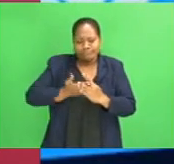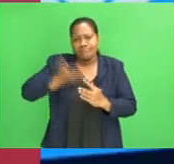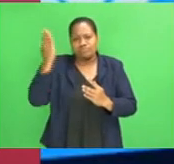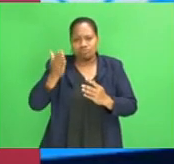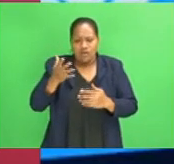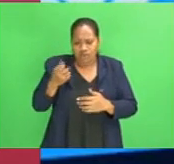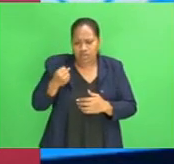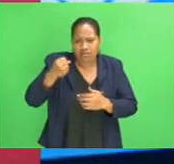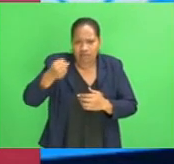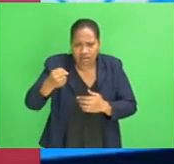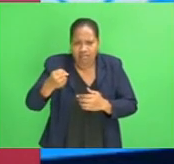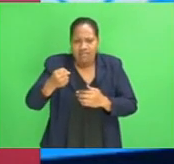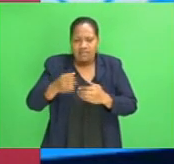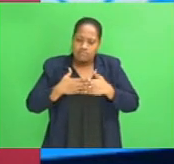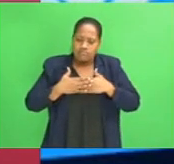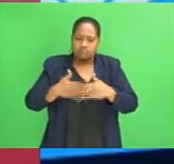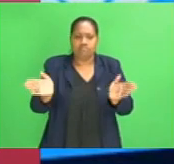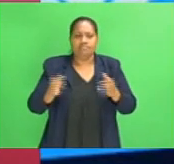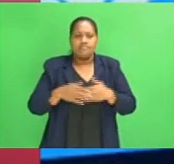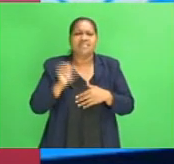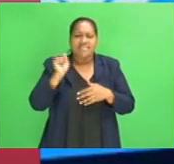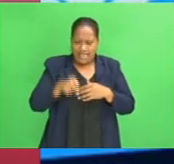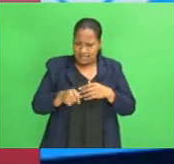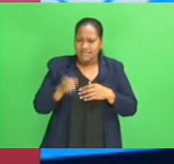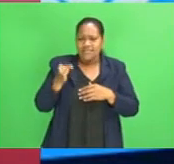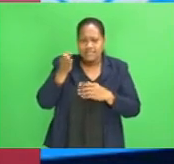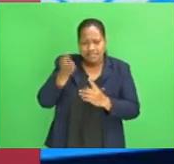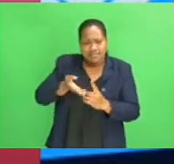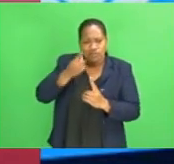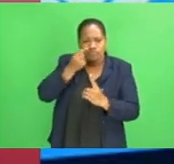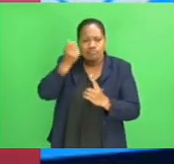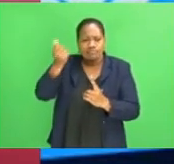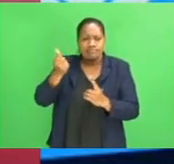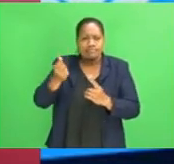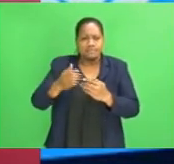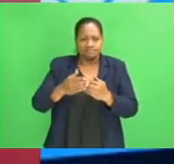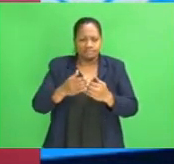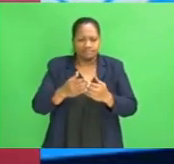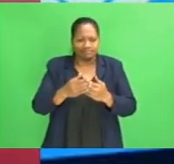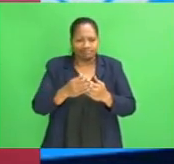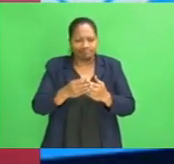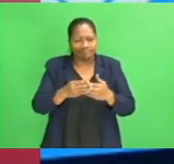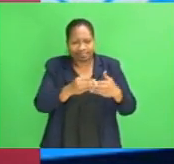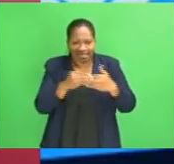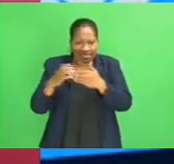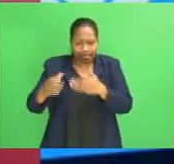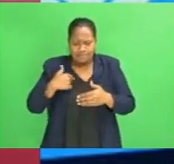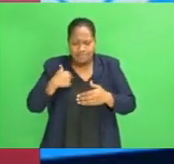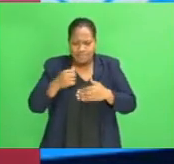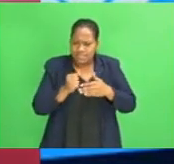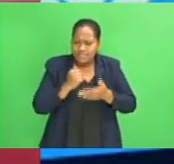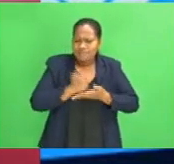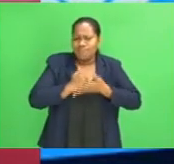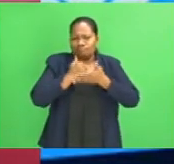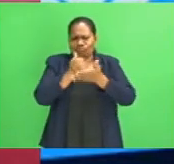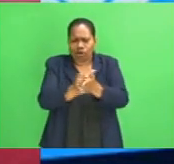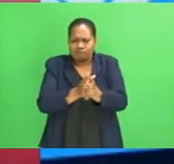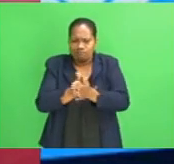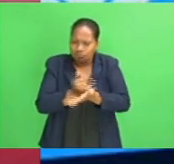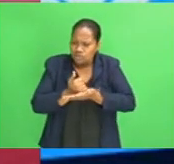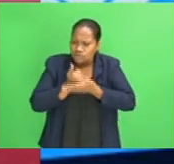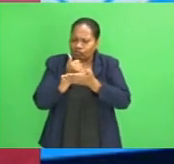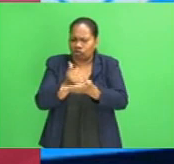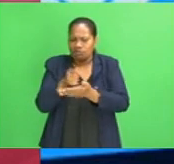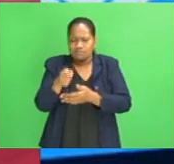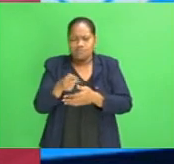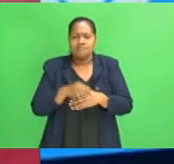leader and he is a parliamentary leader, and I'm looking forward to supporting that role and to work with our caucus. But there